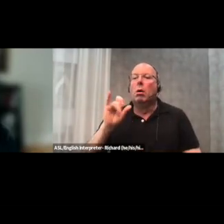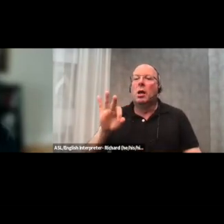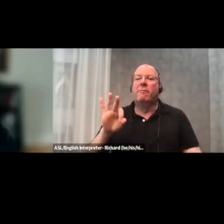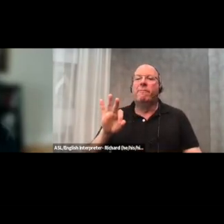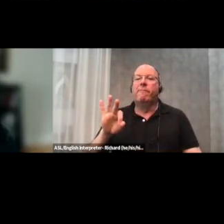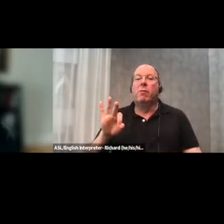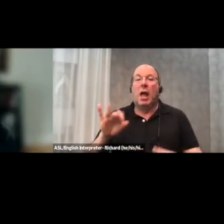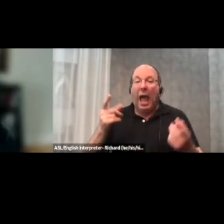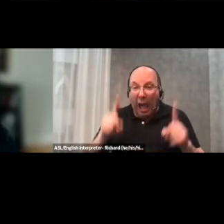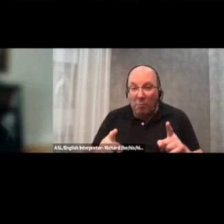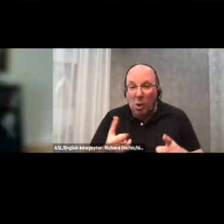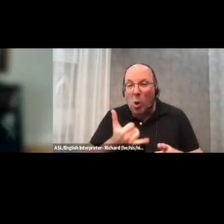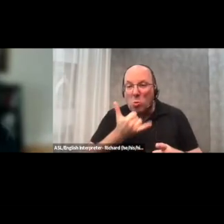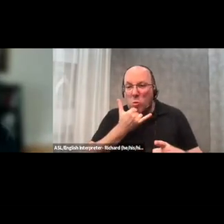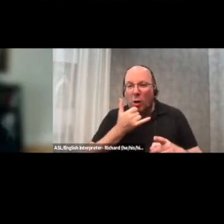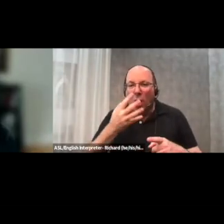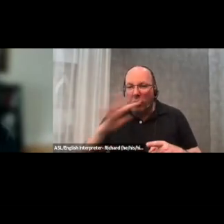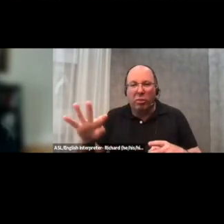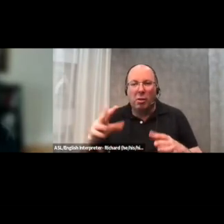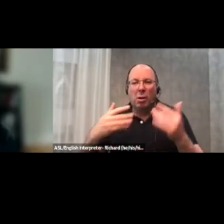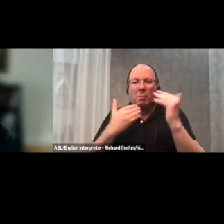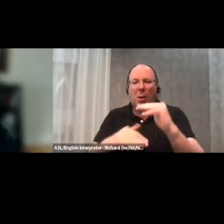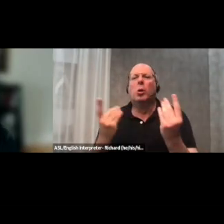if you violate a boundary? Any thoughts?